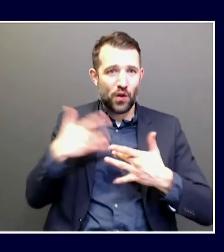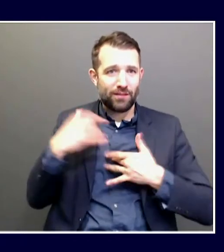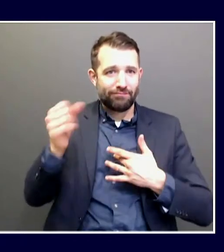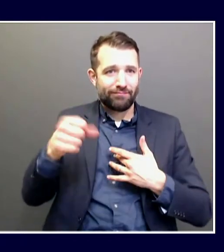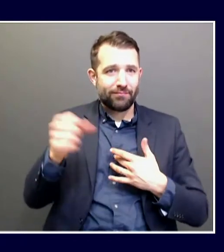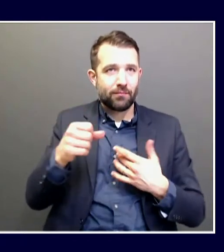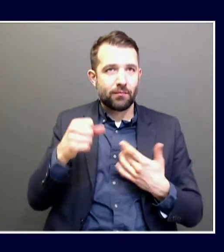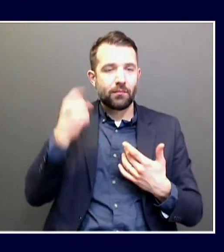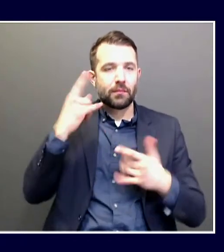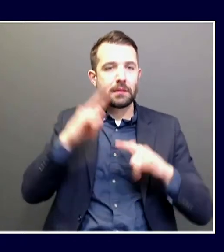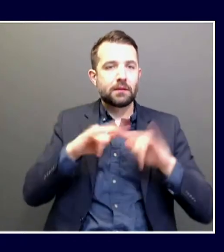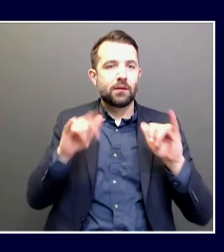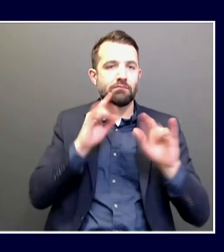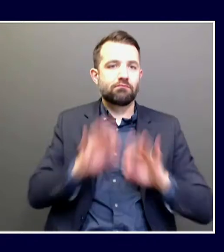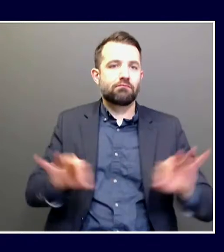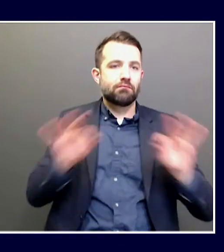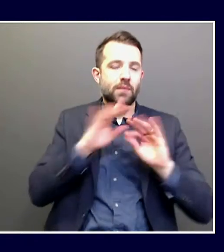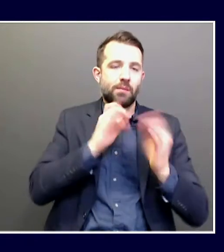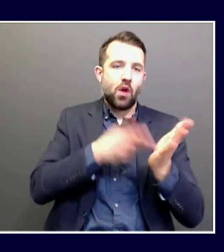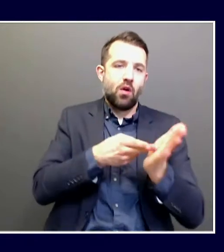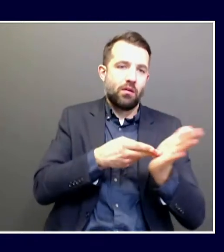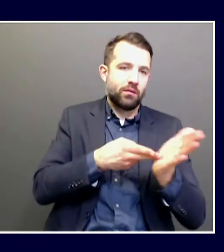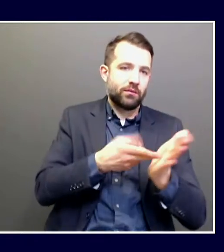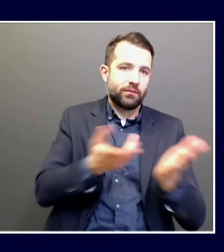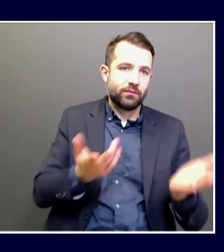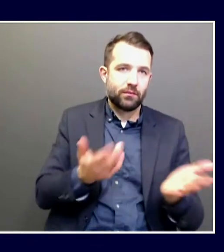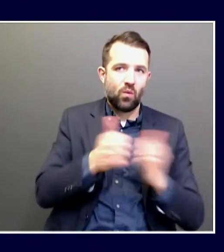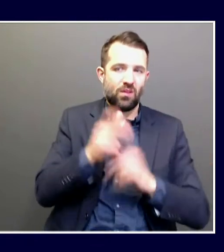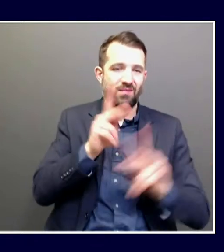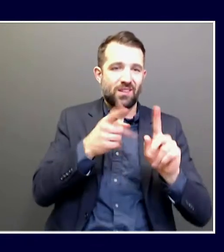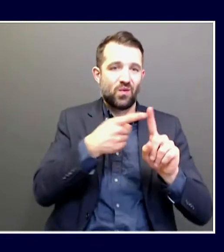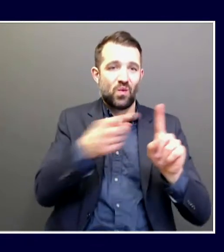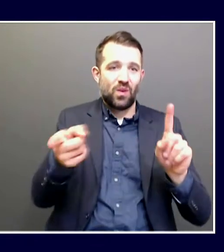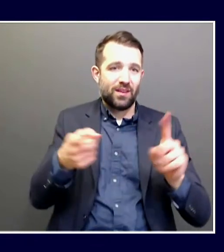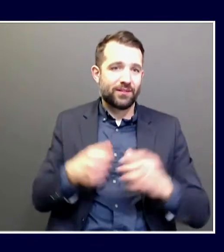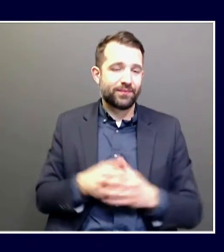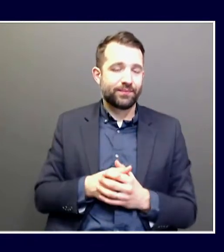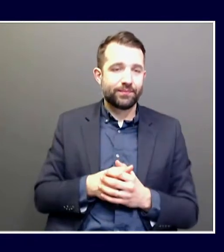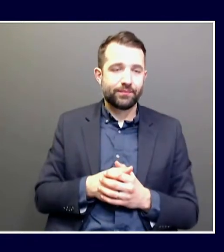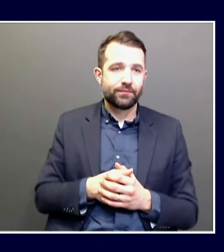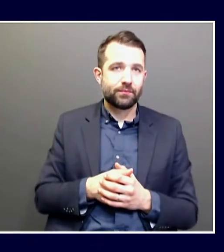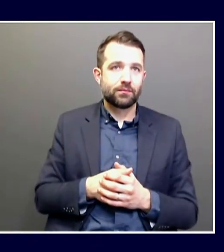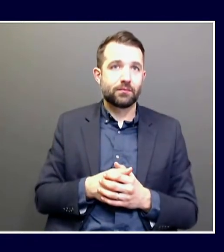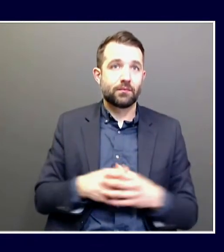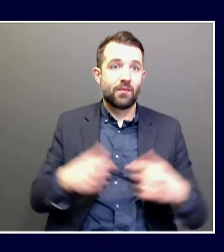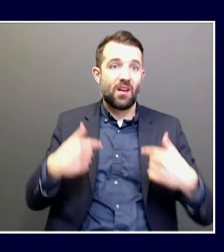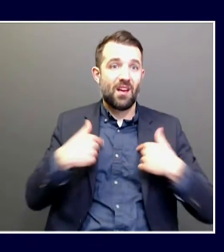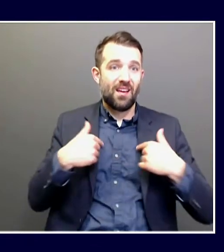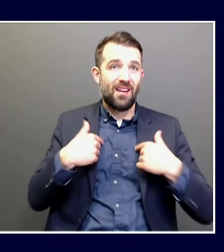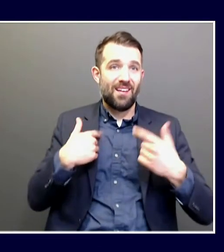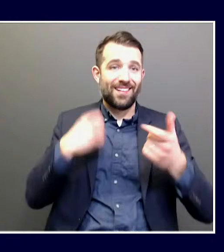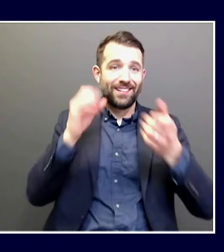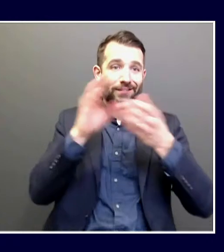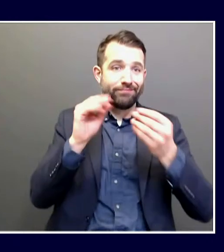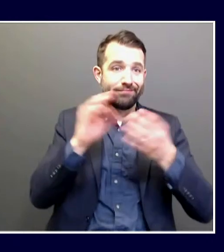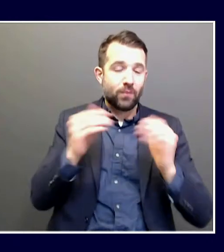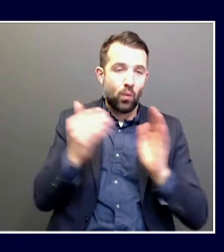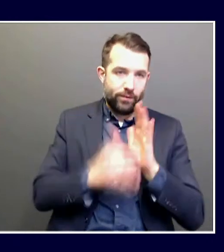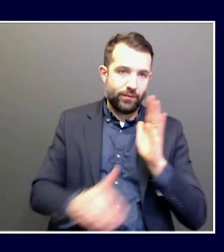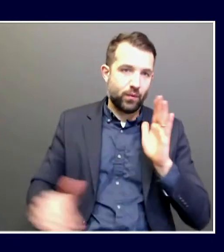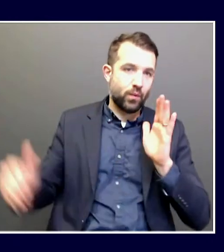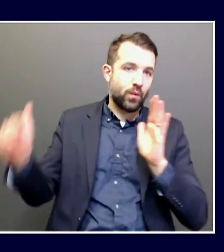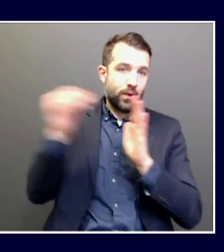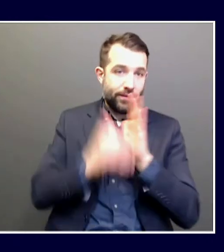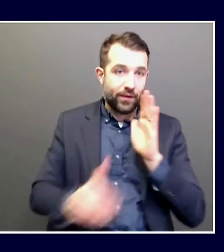folks. At the same time, Eric, what we've heard me say is to underscore the point that you made, even something that's milder